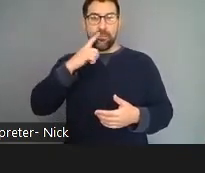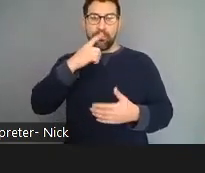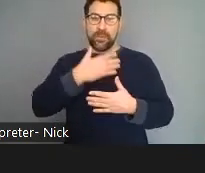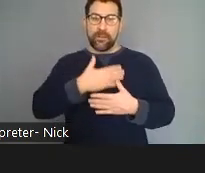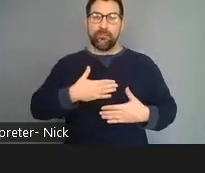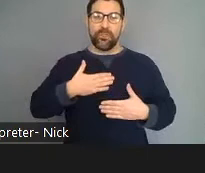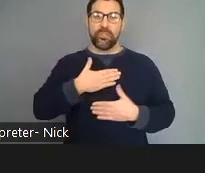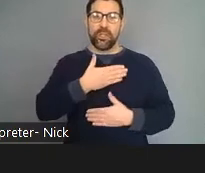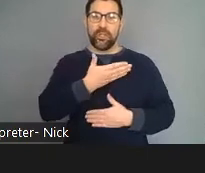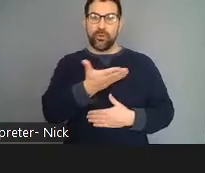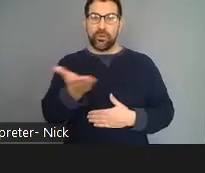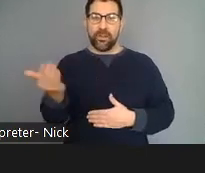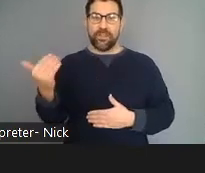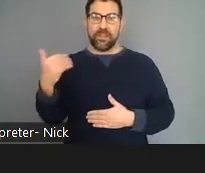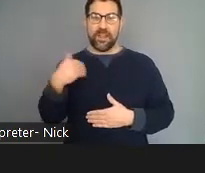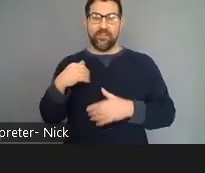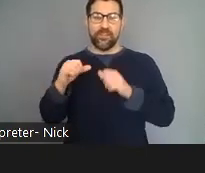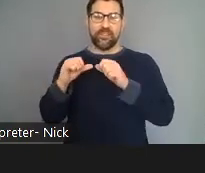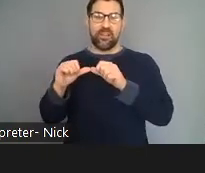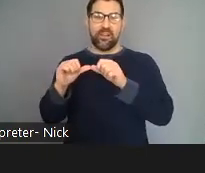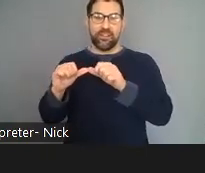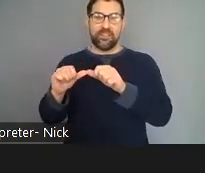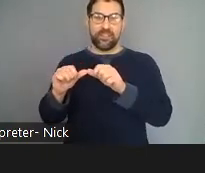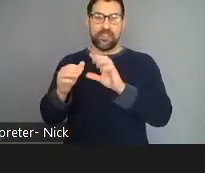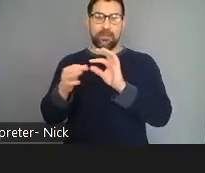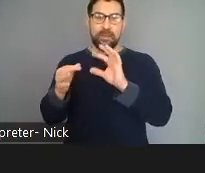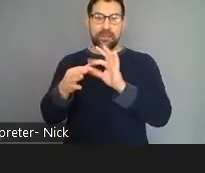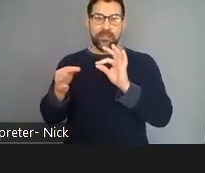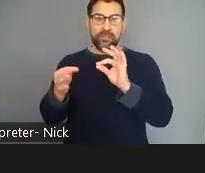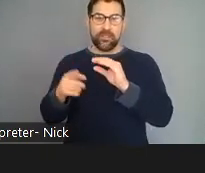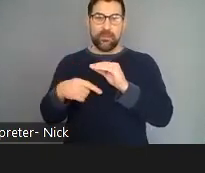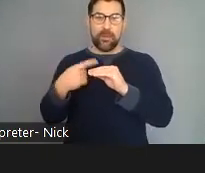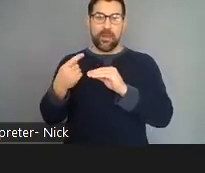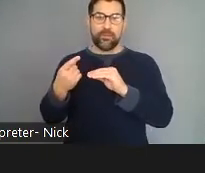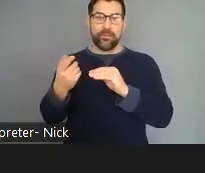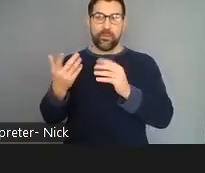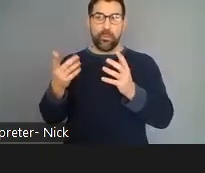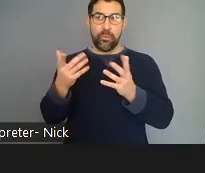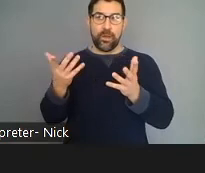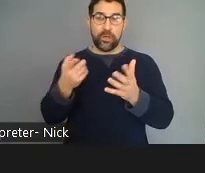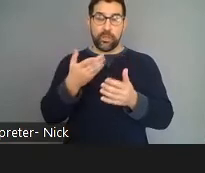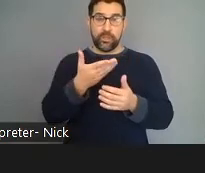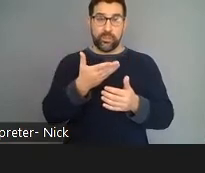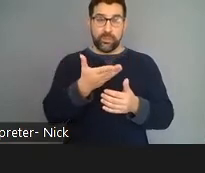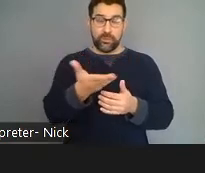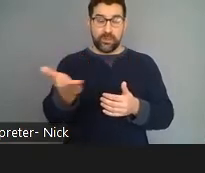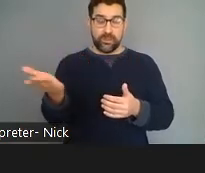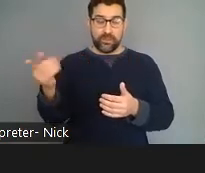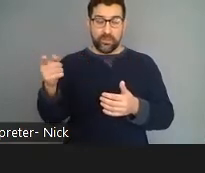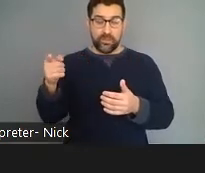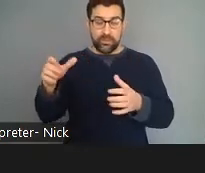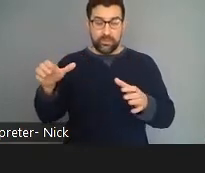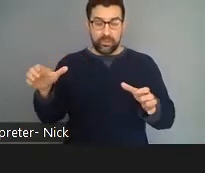appreciated you all have this constant message of you, right? You do this.